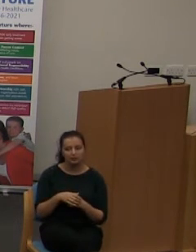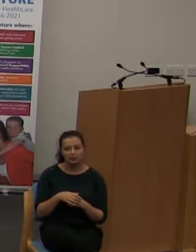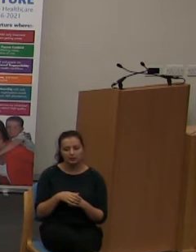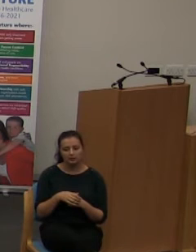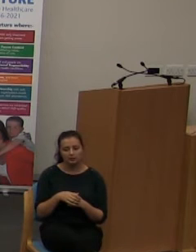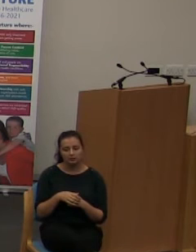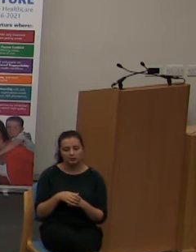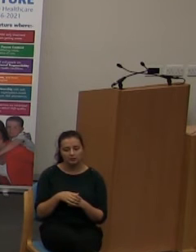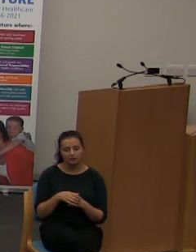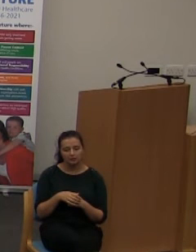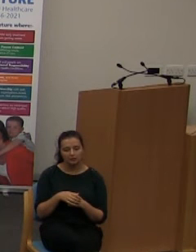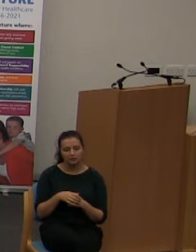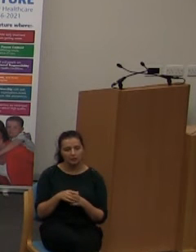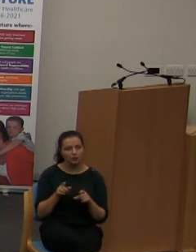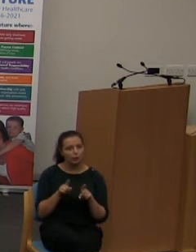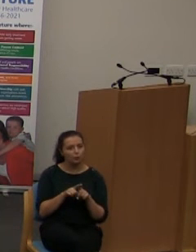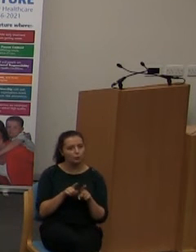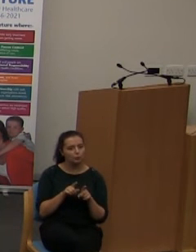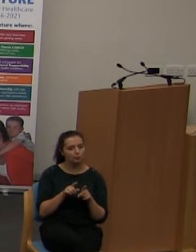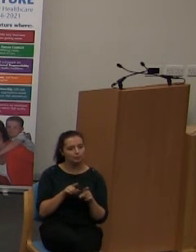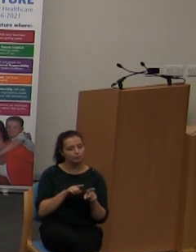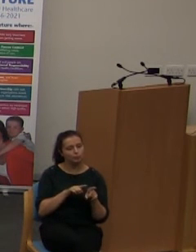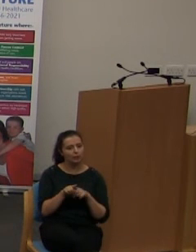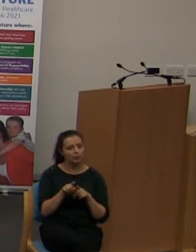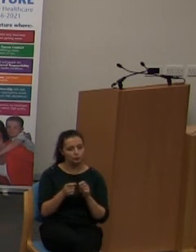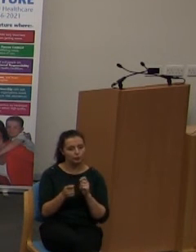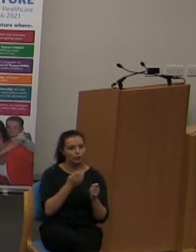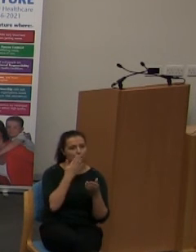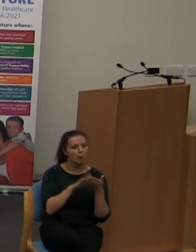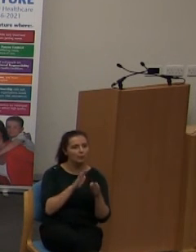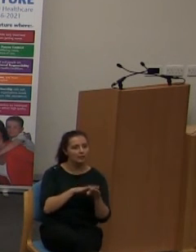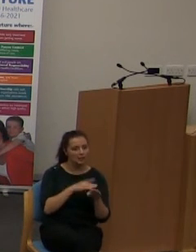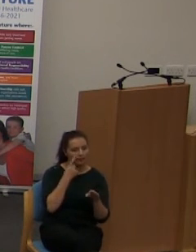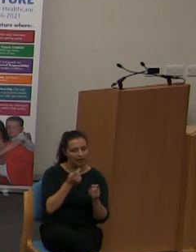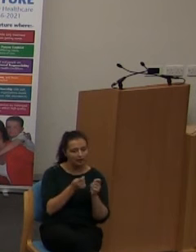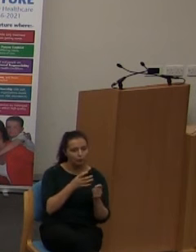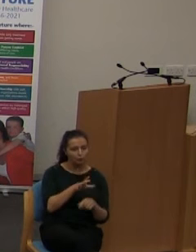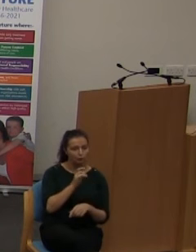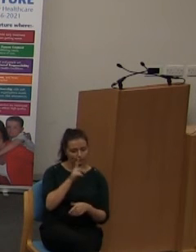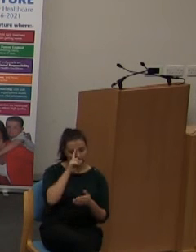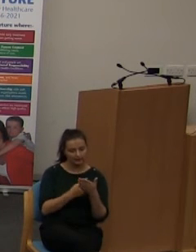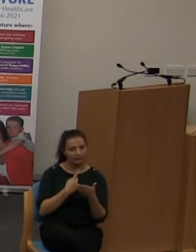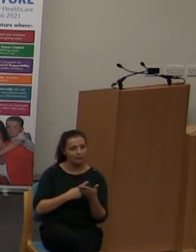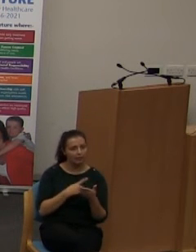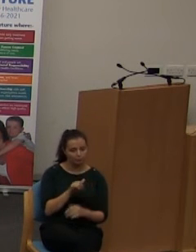sure that people have a choice of their appointment time if possible. So if there are issues, that we can dovetail and make our service more